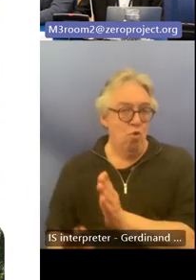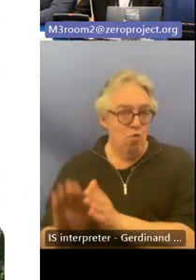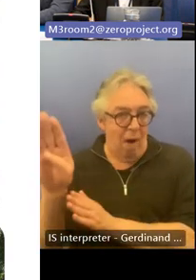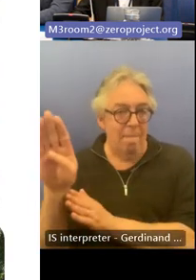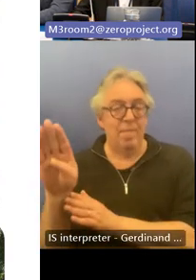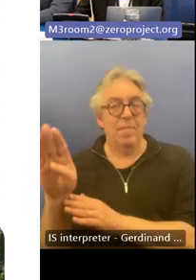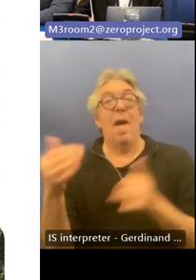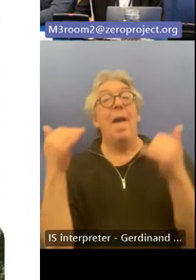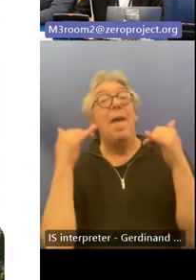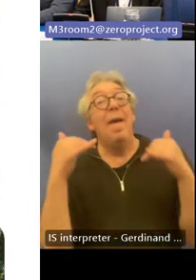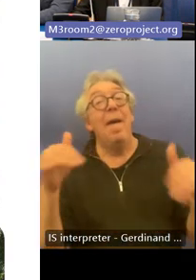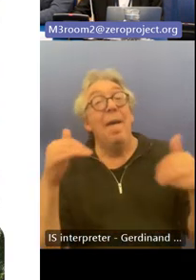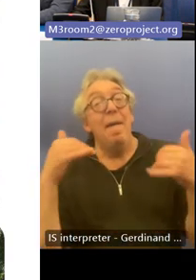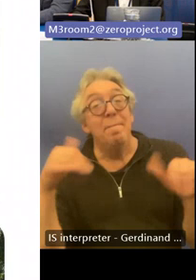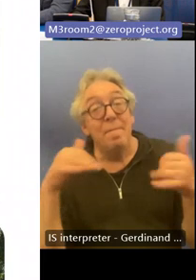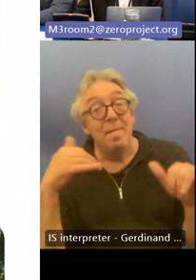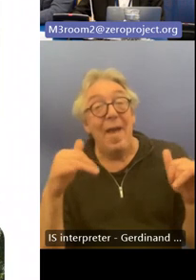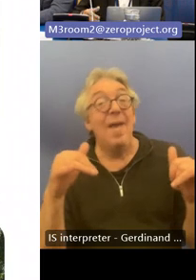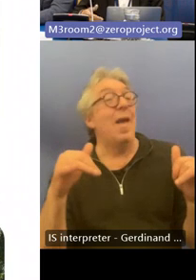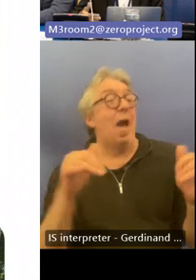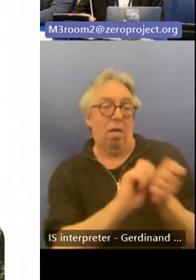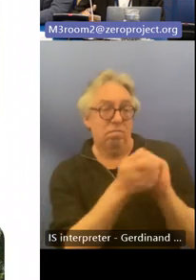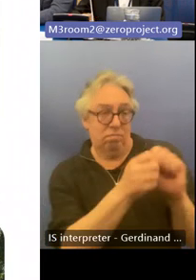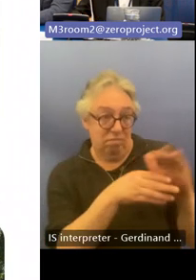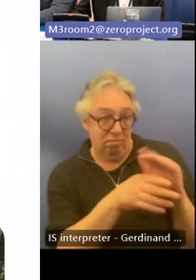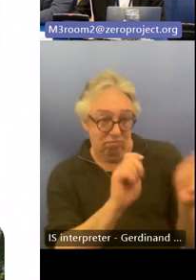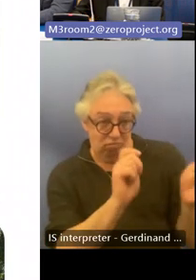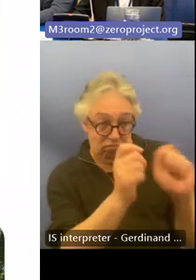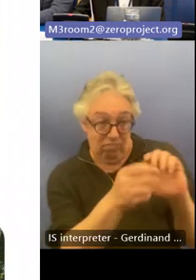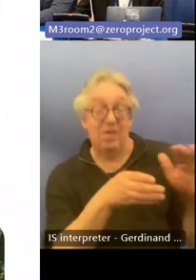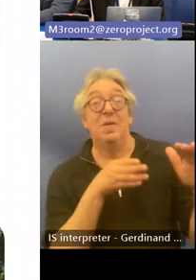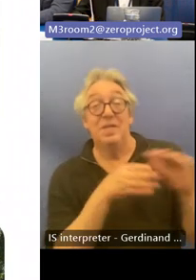together with other non-disabled one